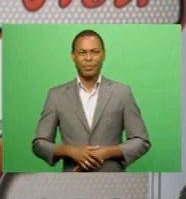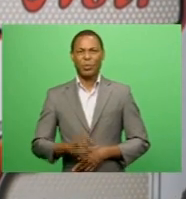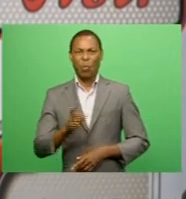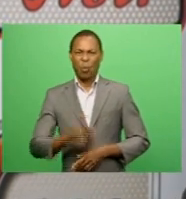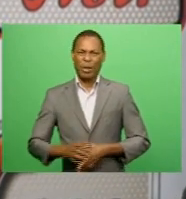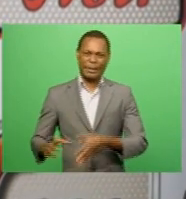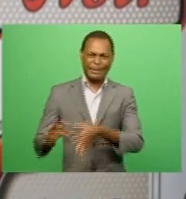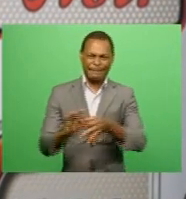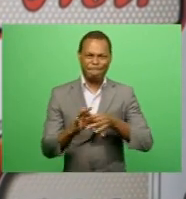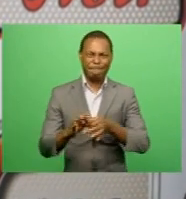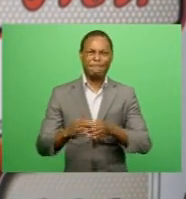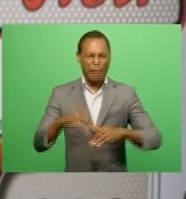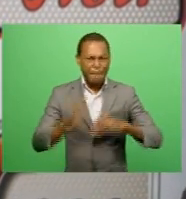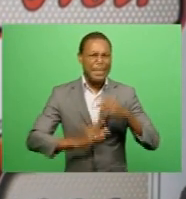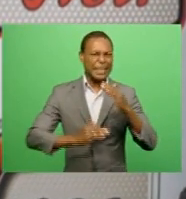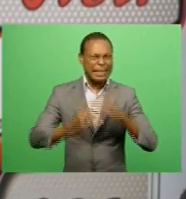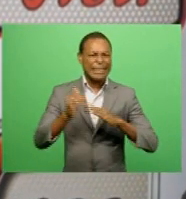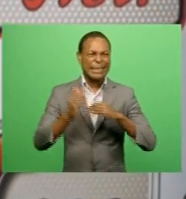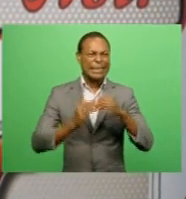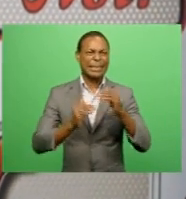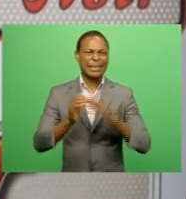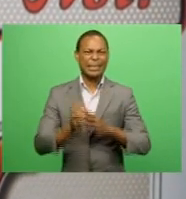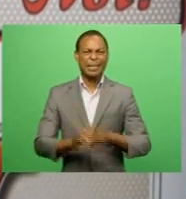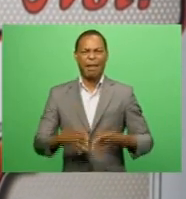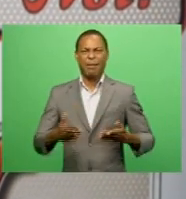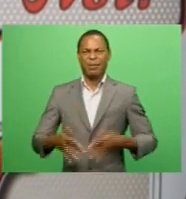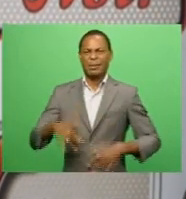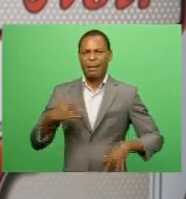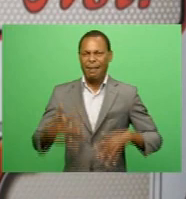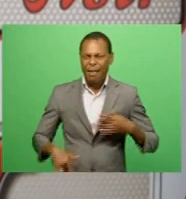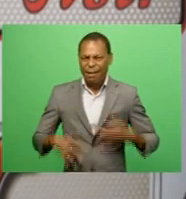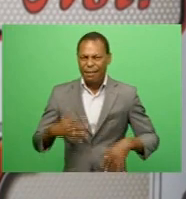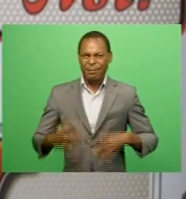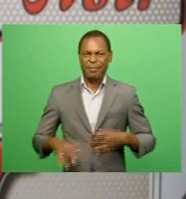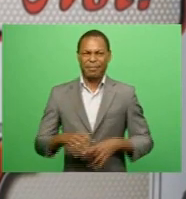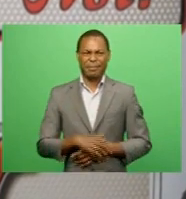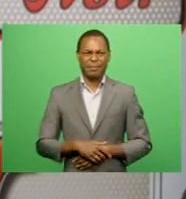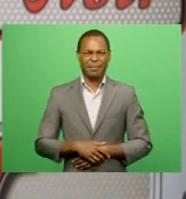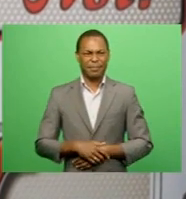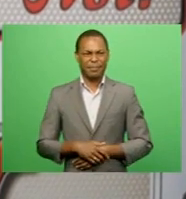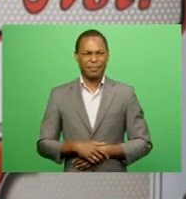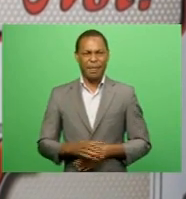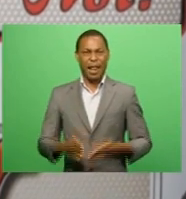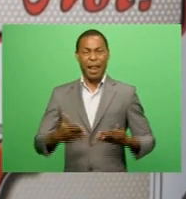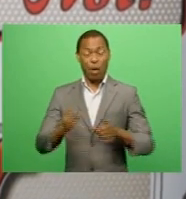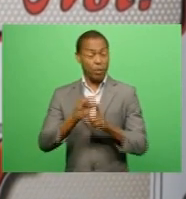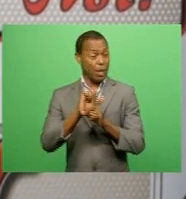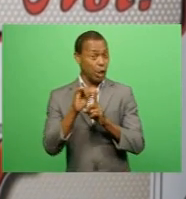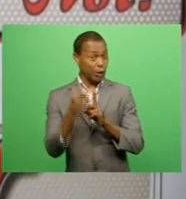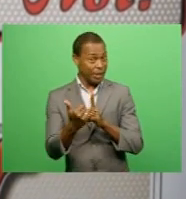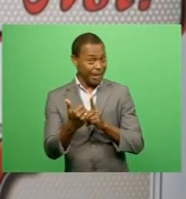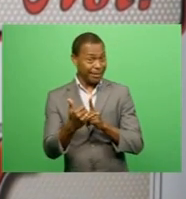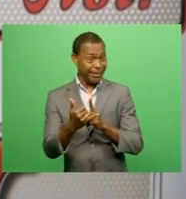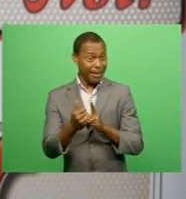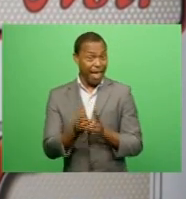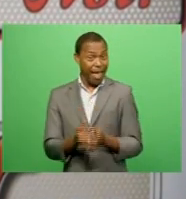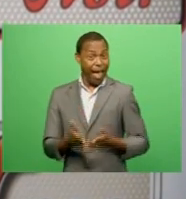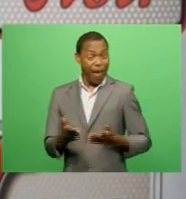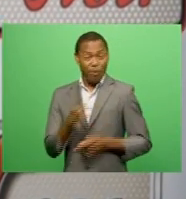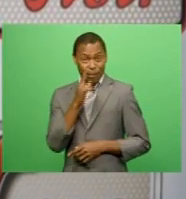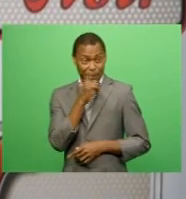but building the lives of people and educating, like I said, the society on the respect our